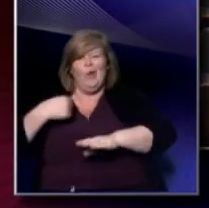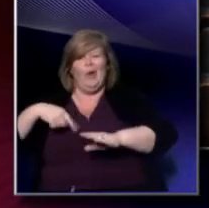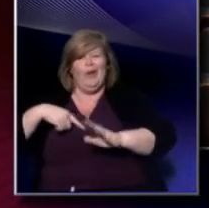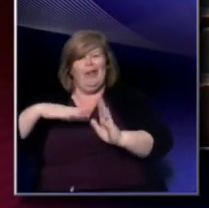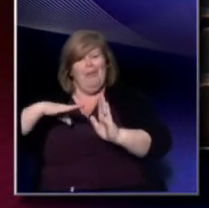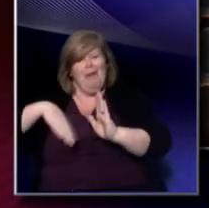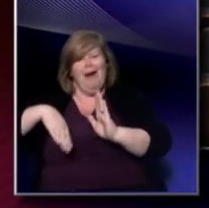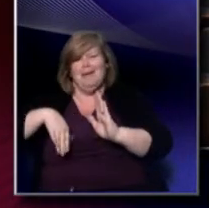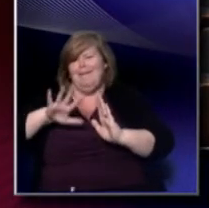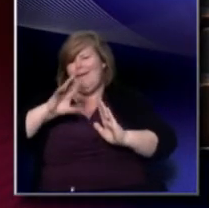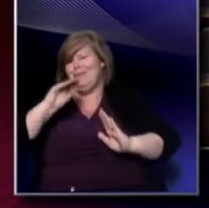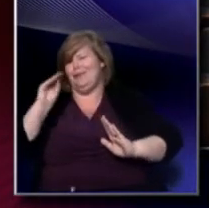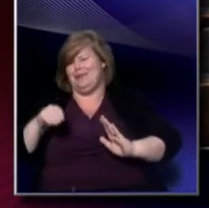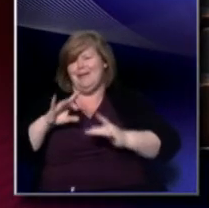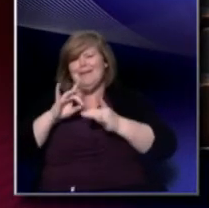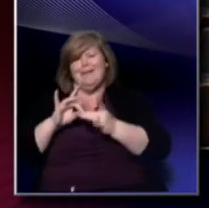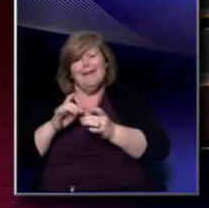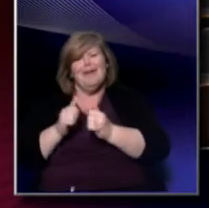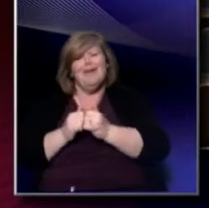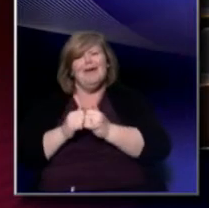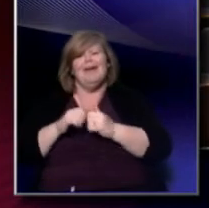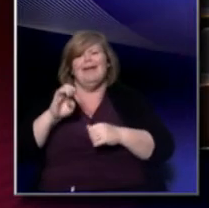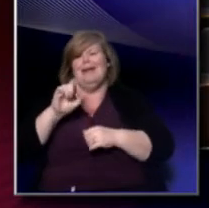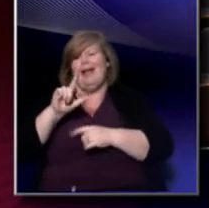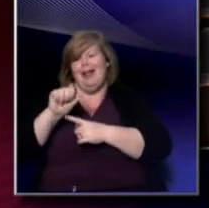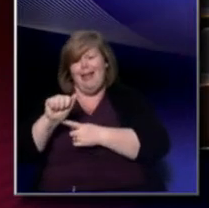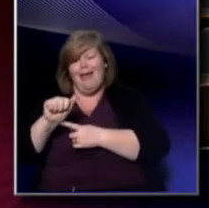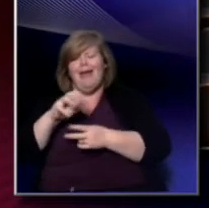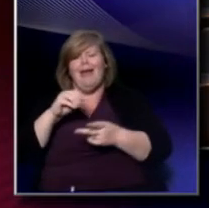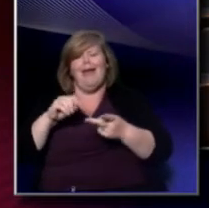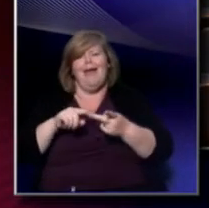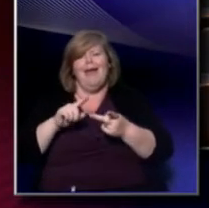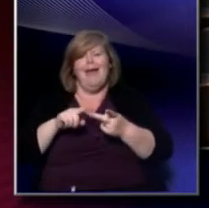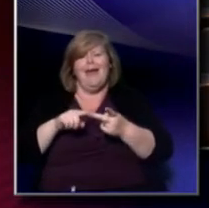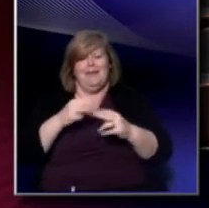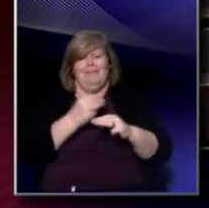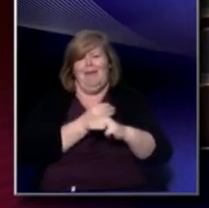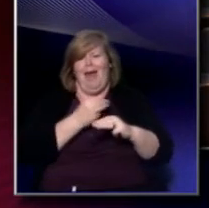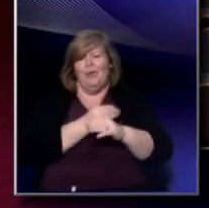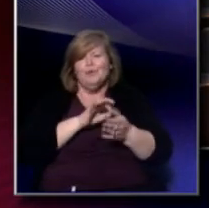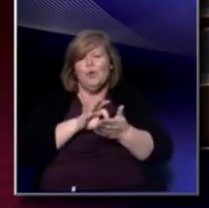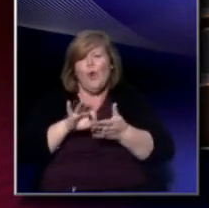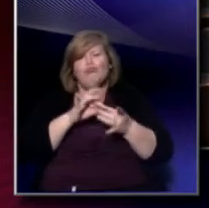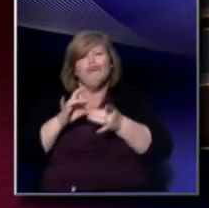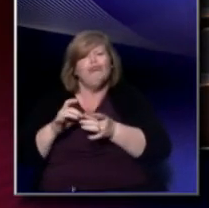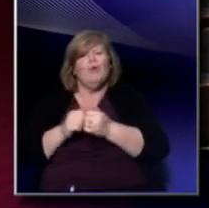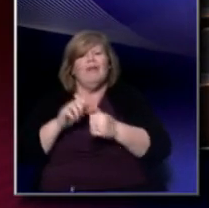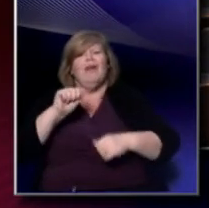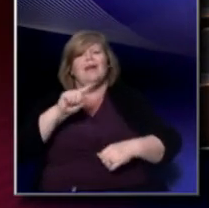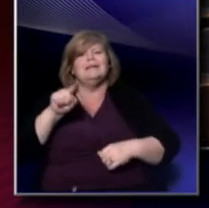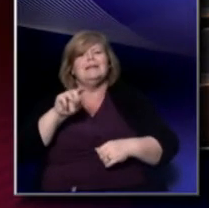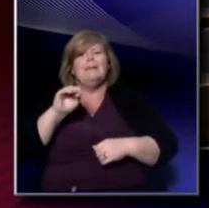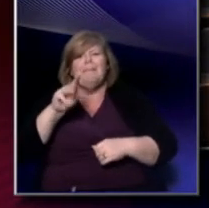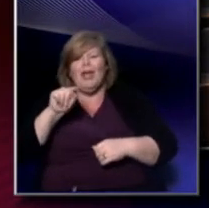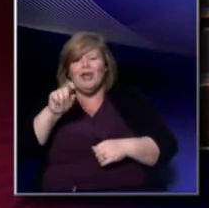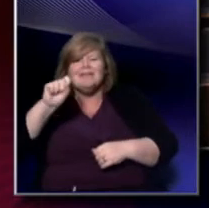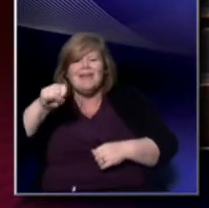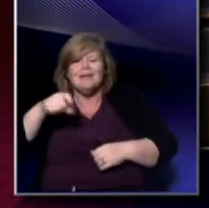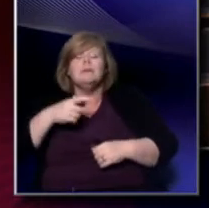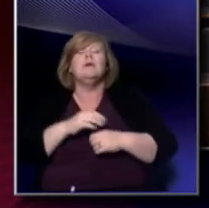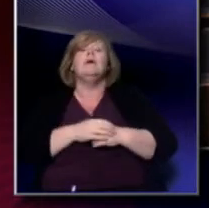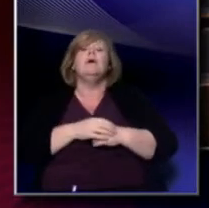Our English language arts and our mathematics scores on the AZ merit. We are in a